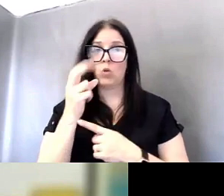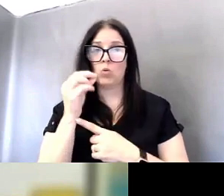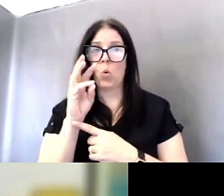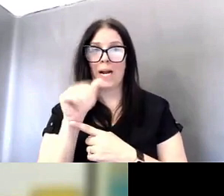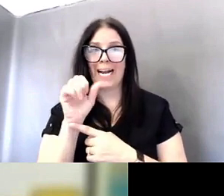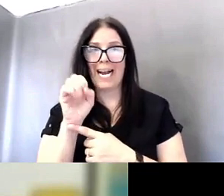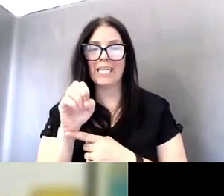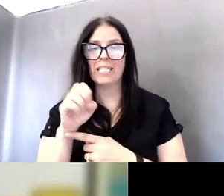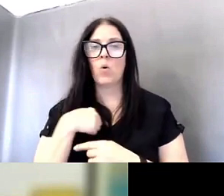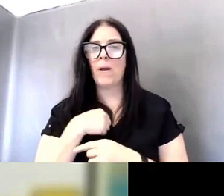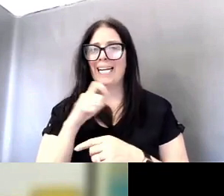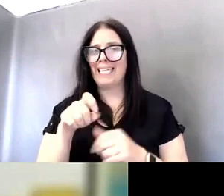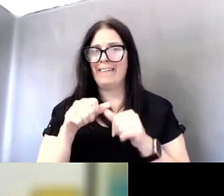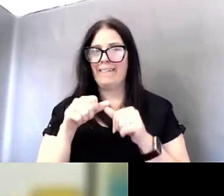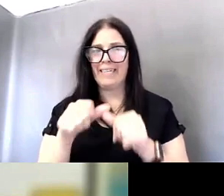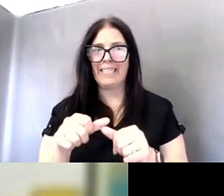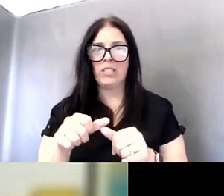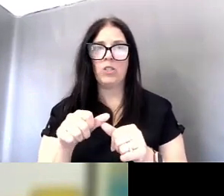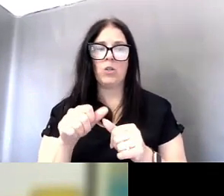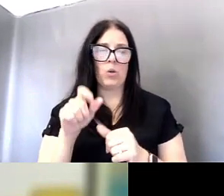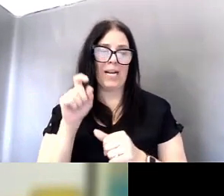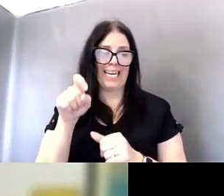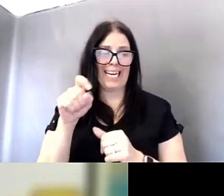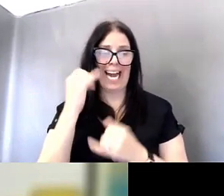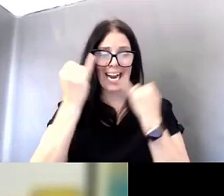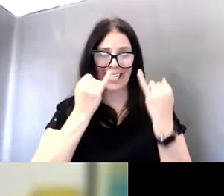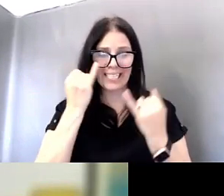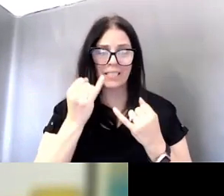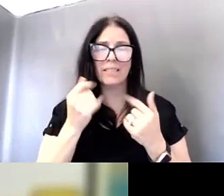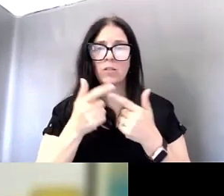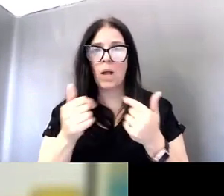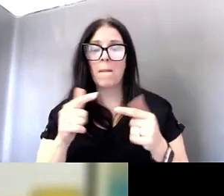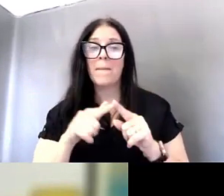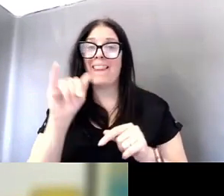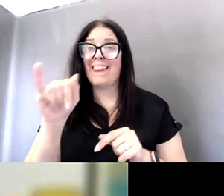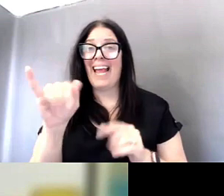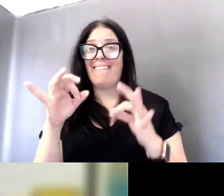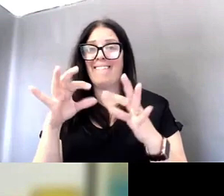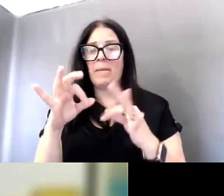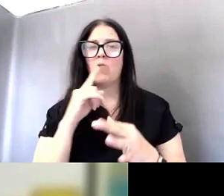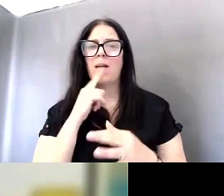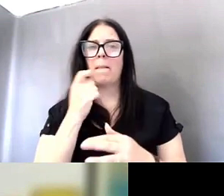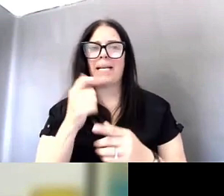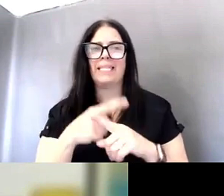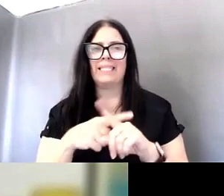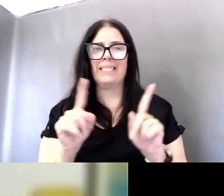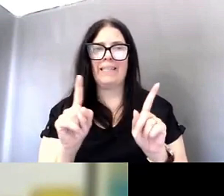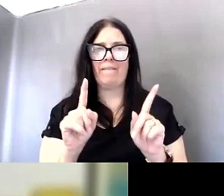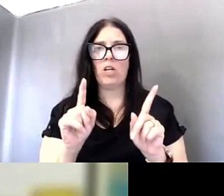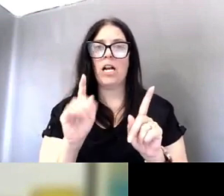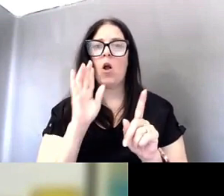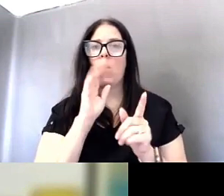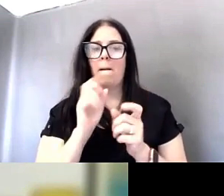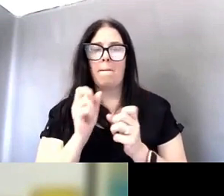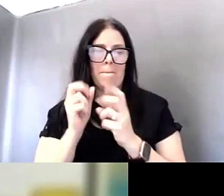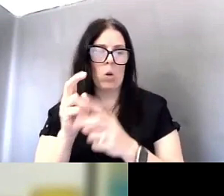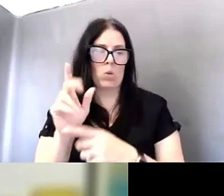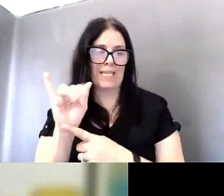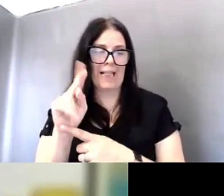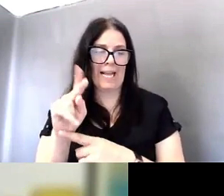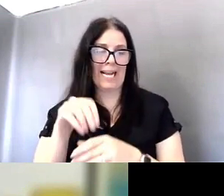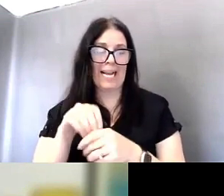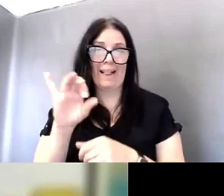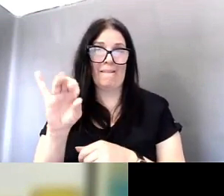to get ideas and so on. But this feedback form is slightly different as well. So I'm going to post the link to the form in the